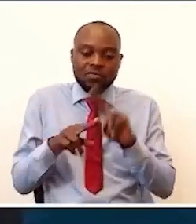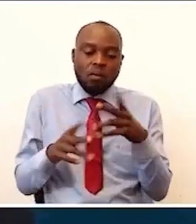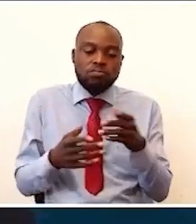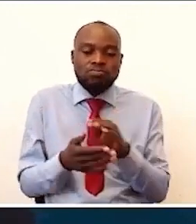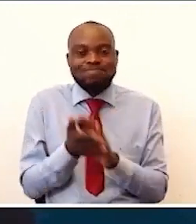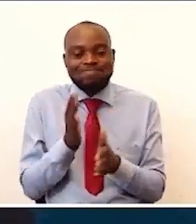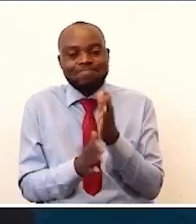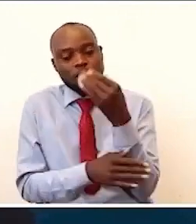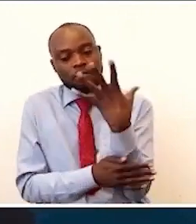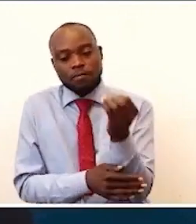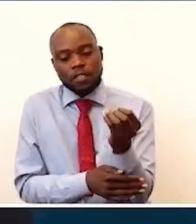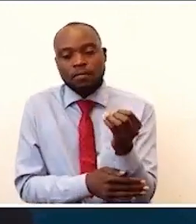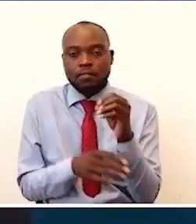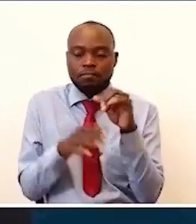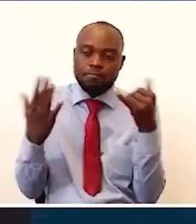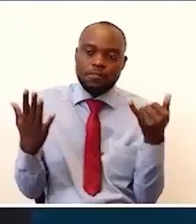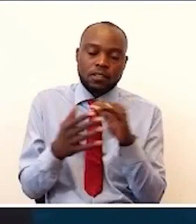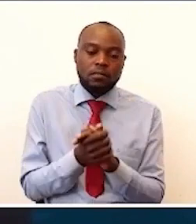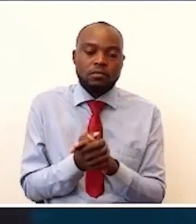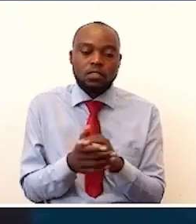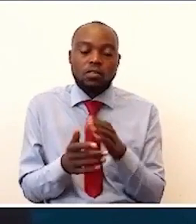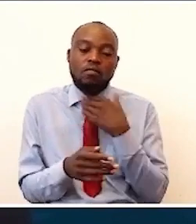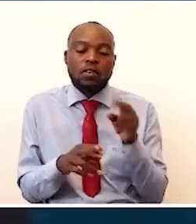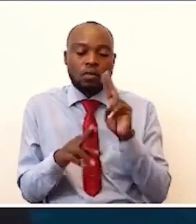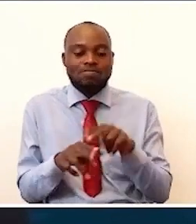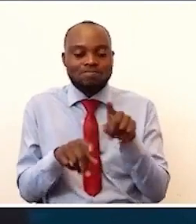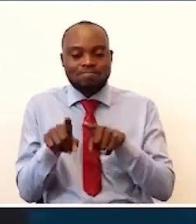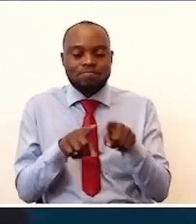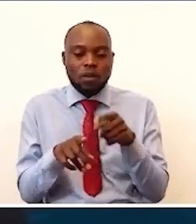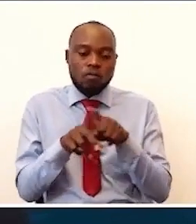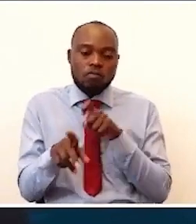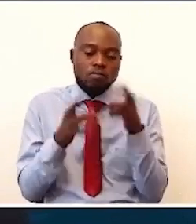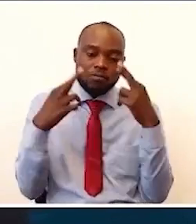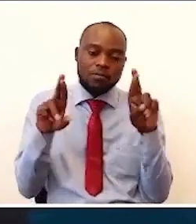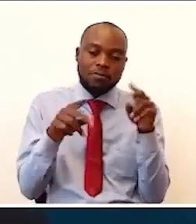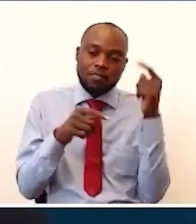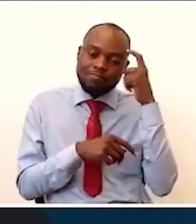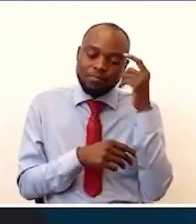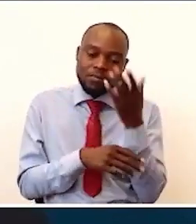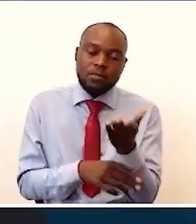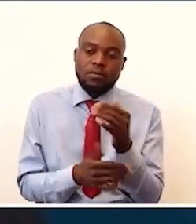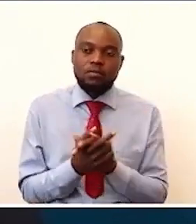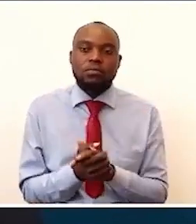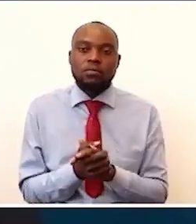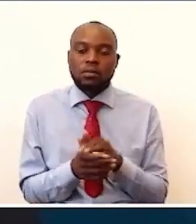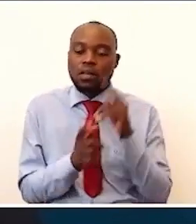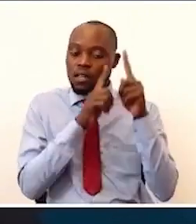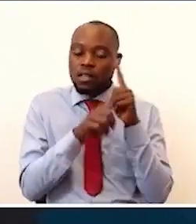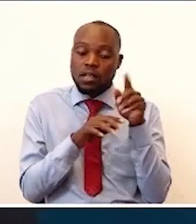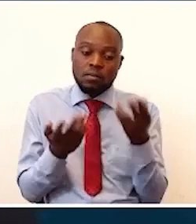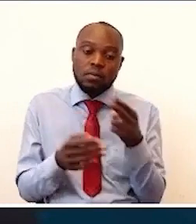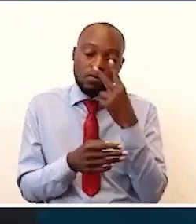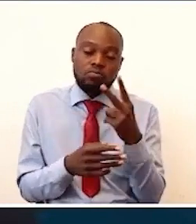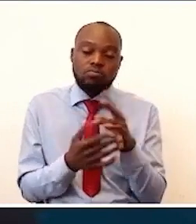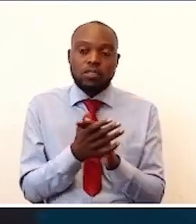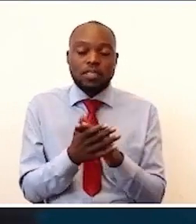and we needed to have this political buy-in. So there is that acknowledgement. I think what we've seen when it comes